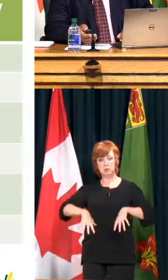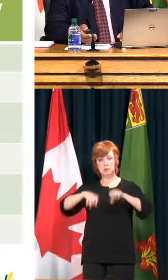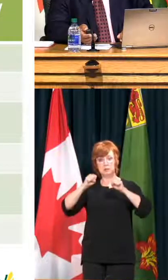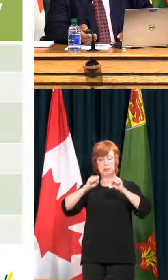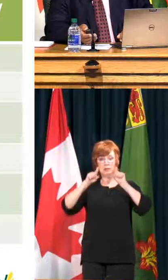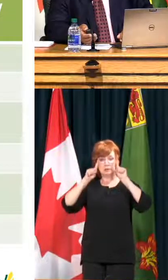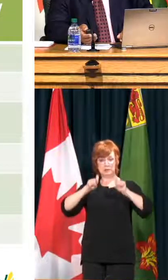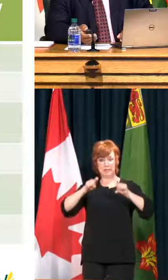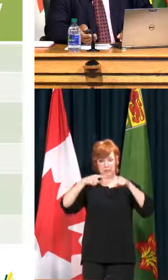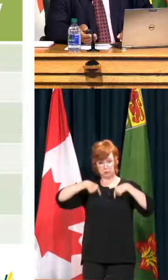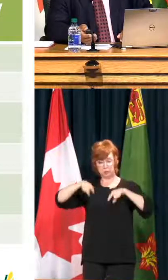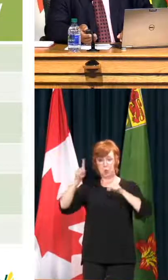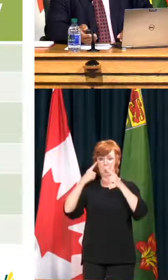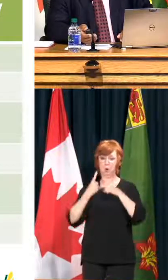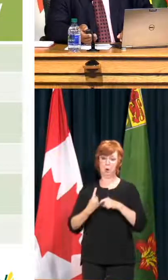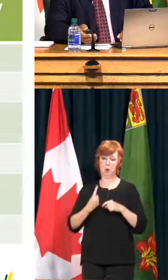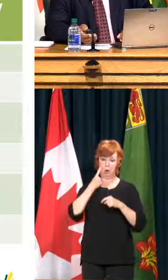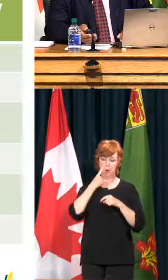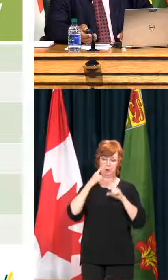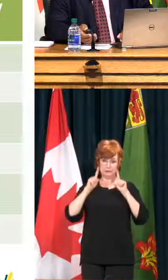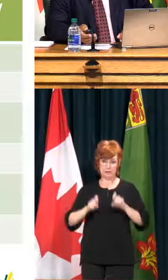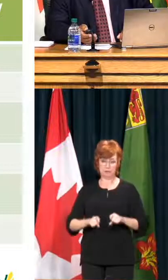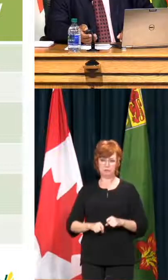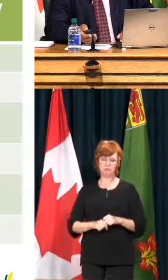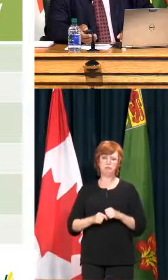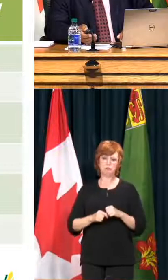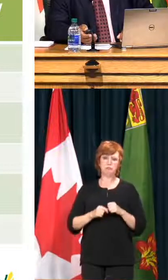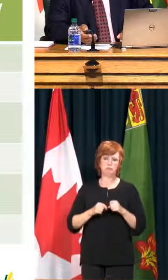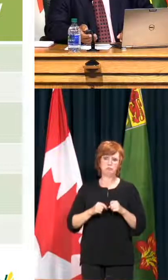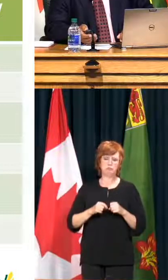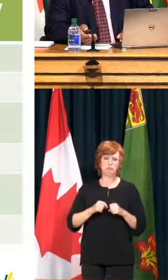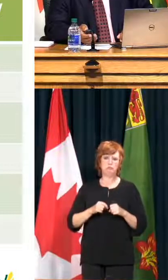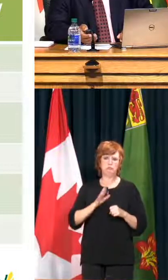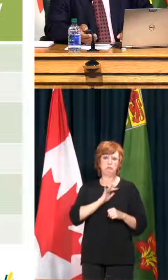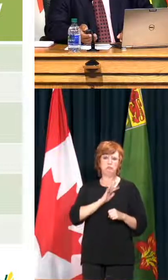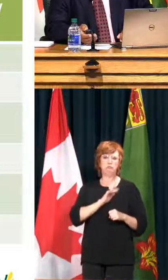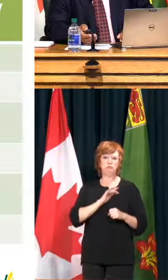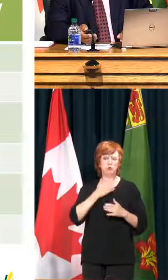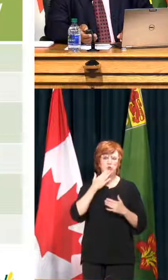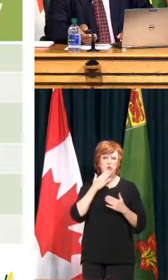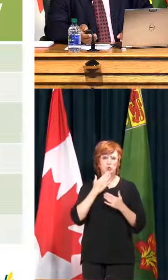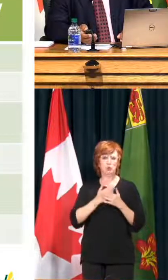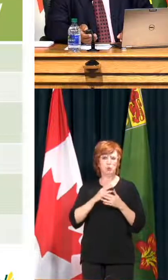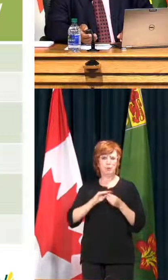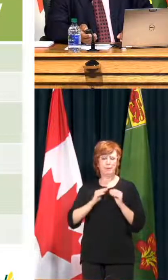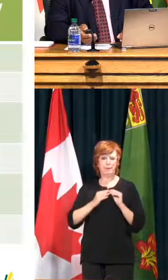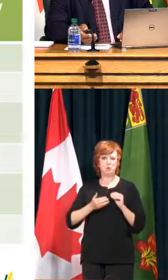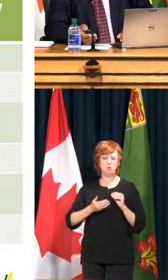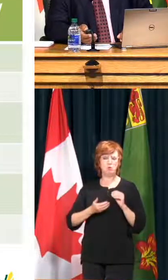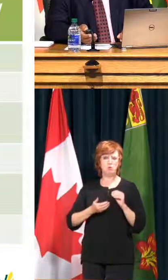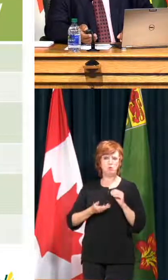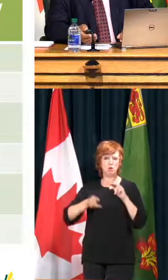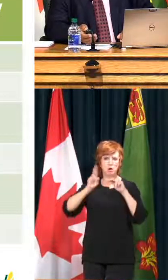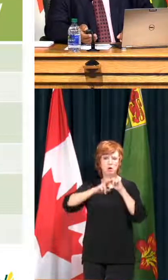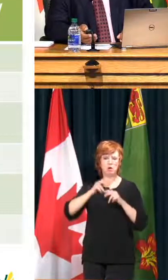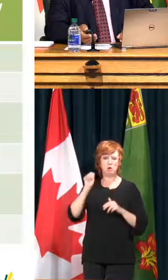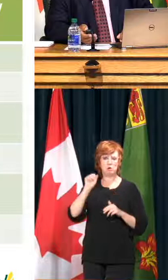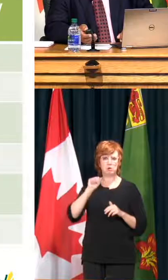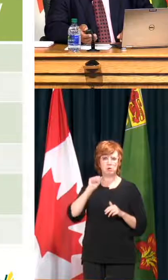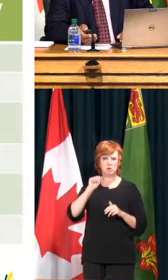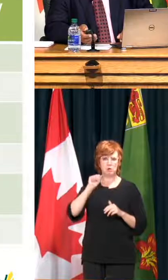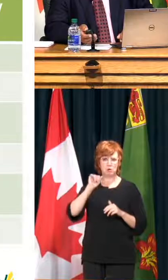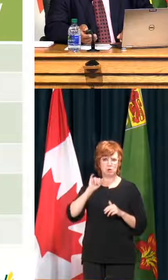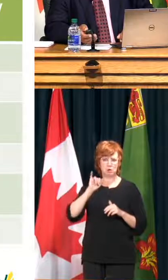of intense public health case contact follow-up and testing. They've been high throughout Saskatchewan in the north as well. But